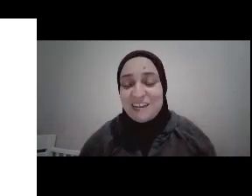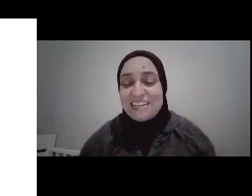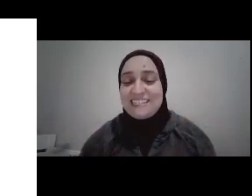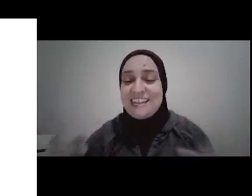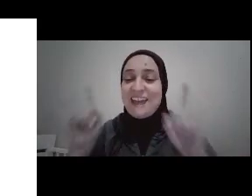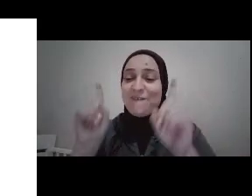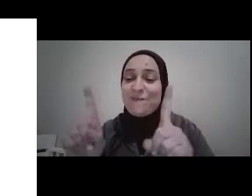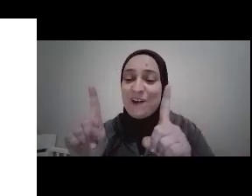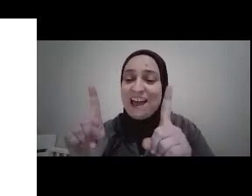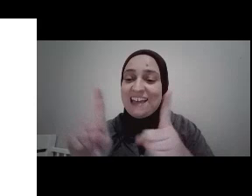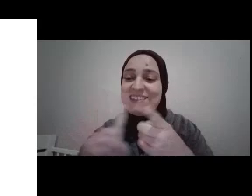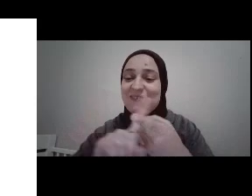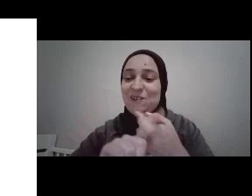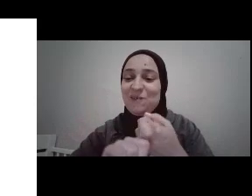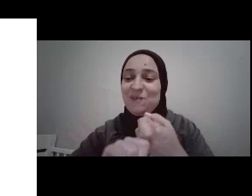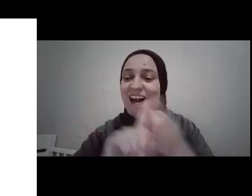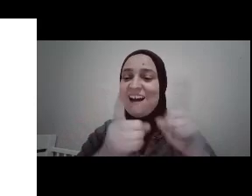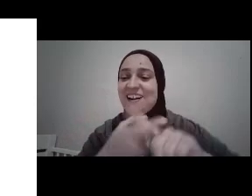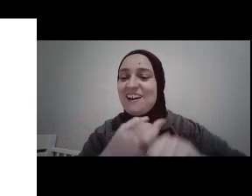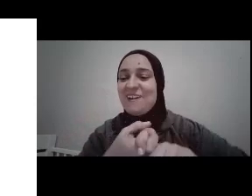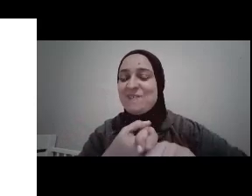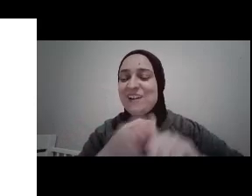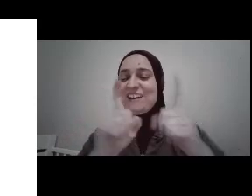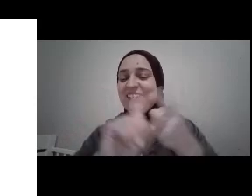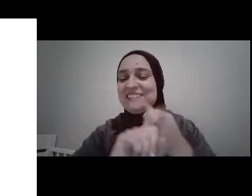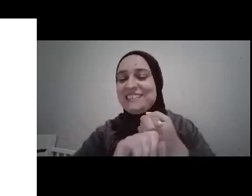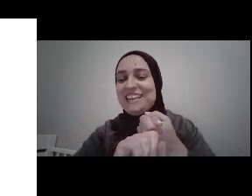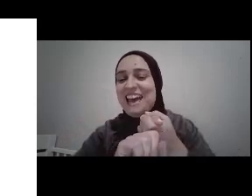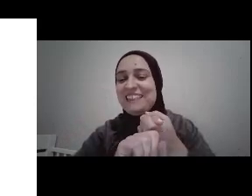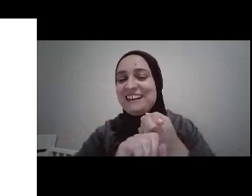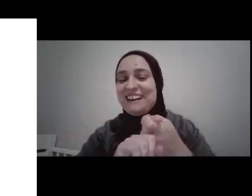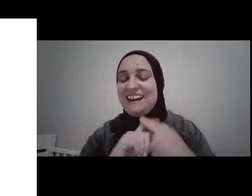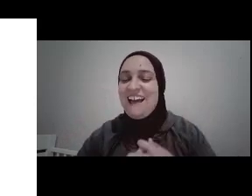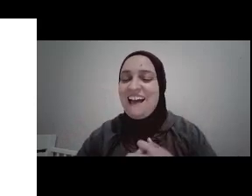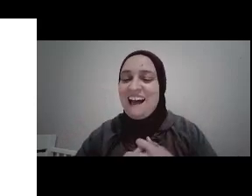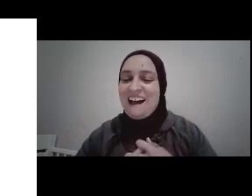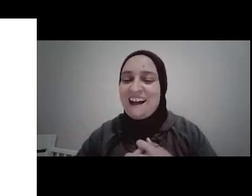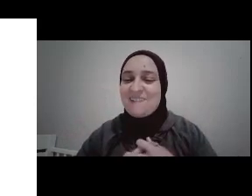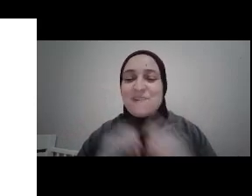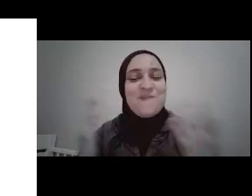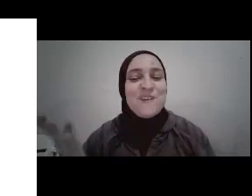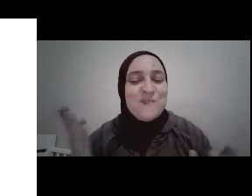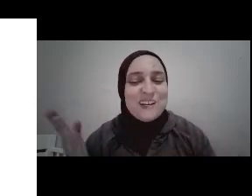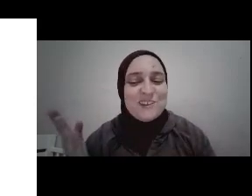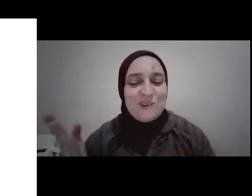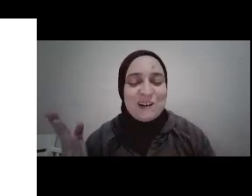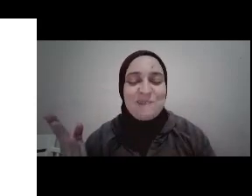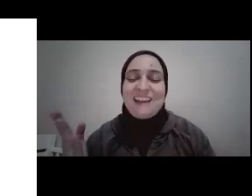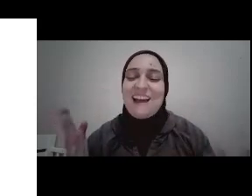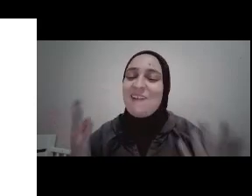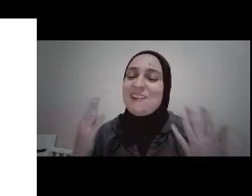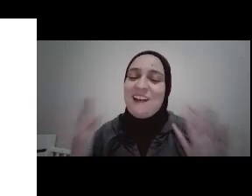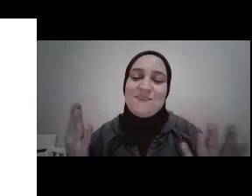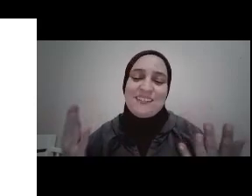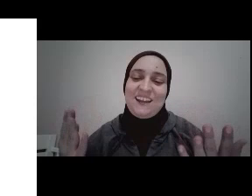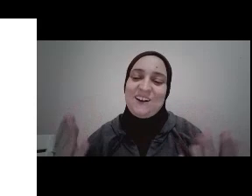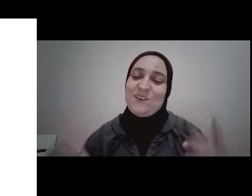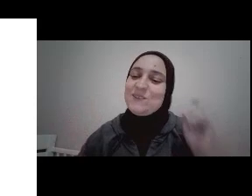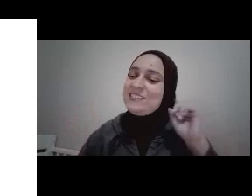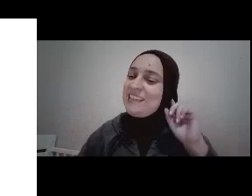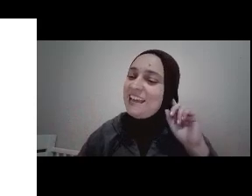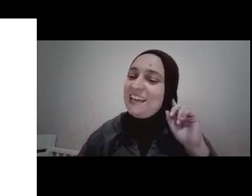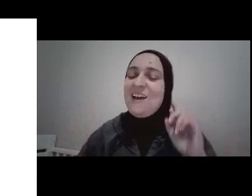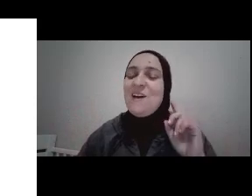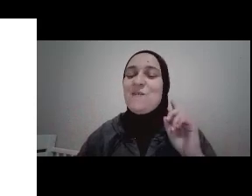sign we need today, friends, where we'll hug our fingers together. But feel free to join me. I would love to hear